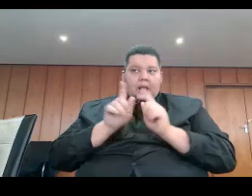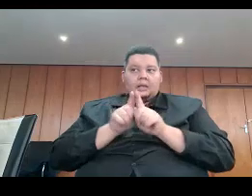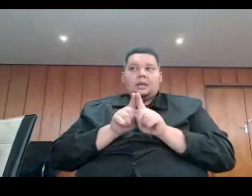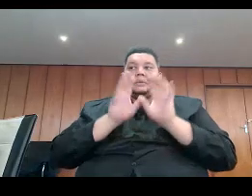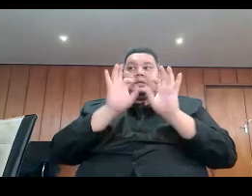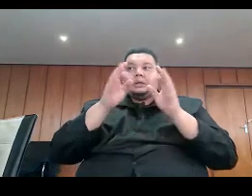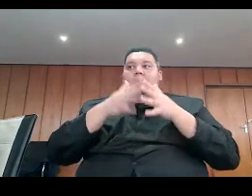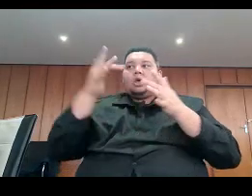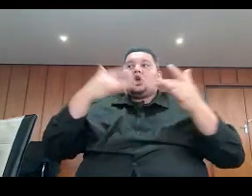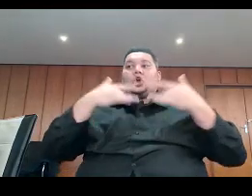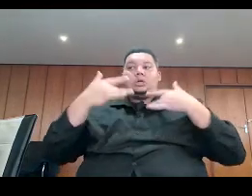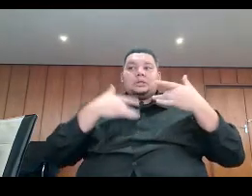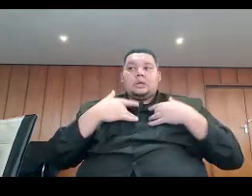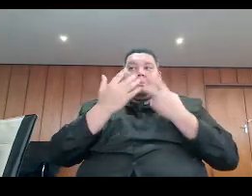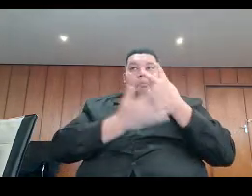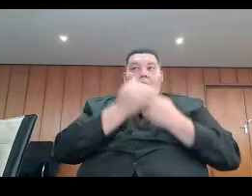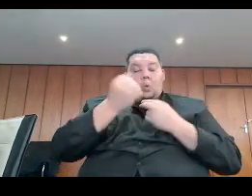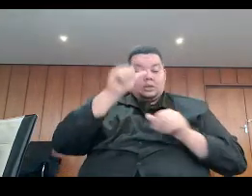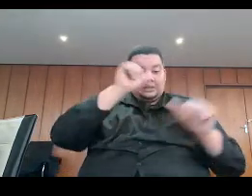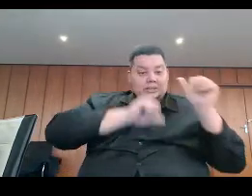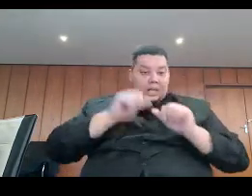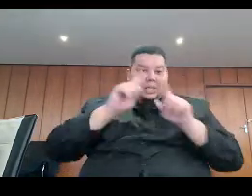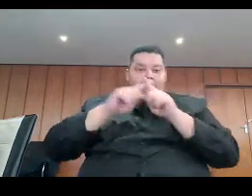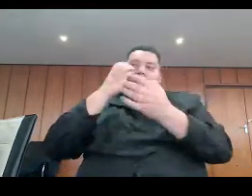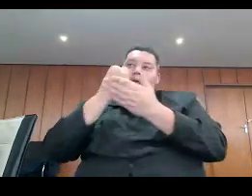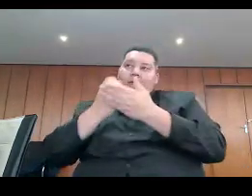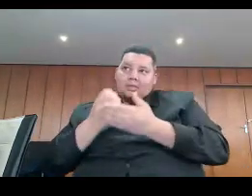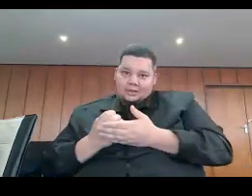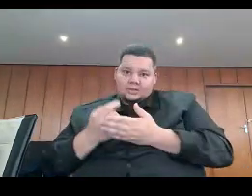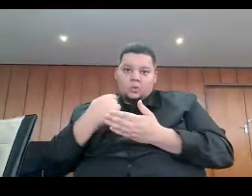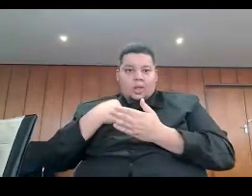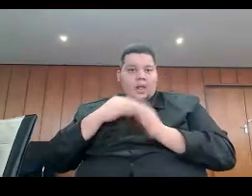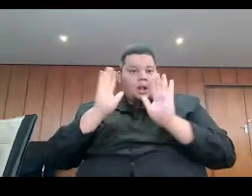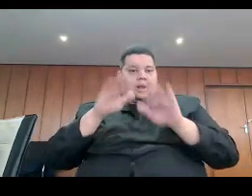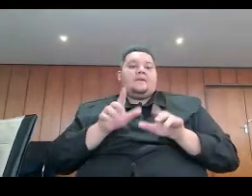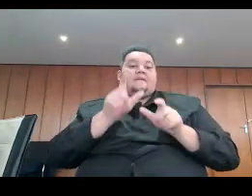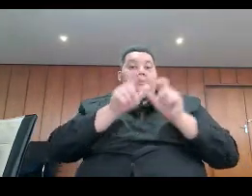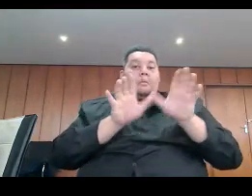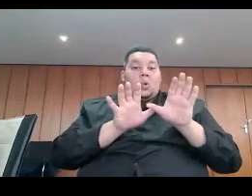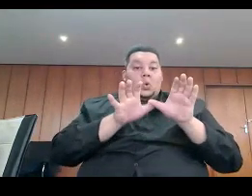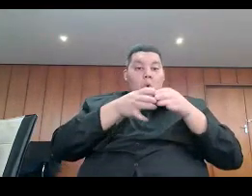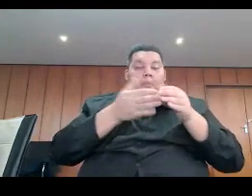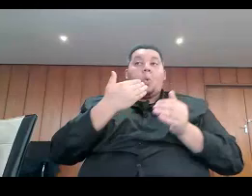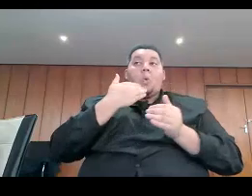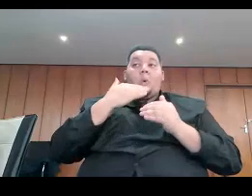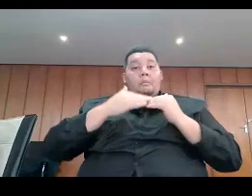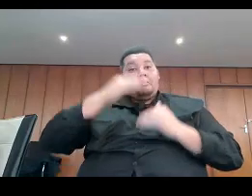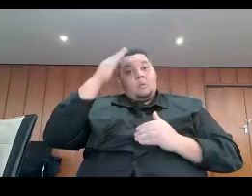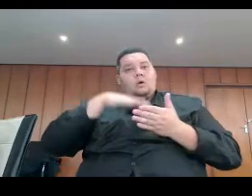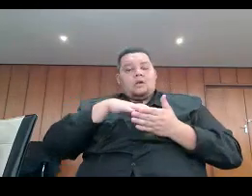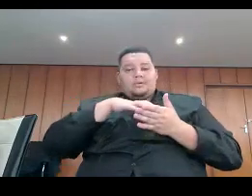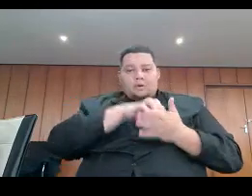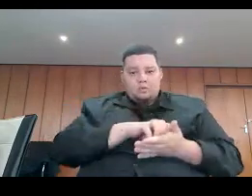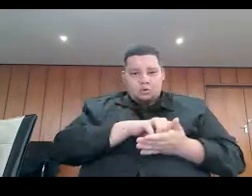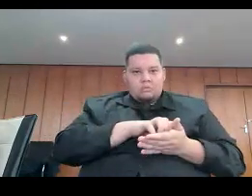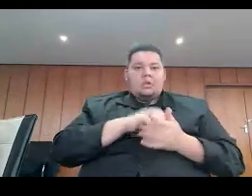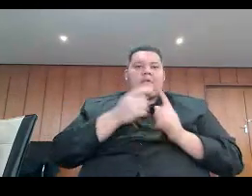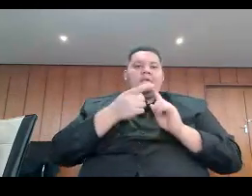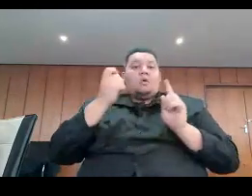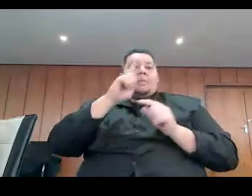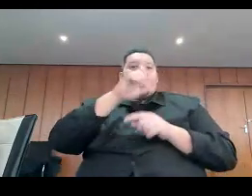raises questions both about the science and ethics of leaving a group of people who are more vulnerable out of